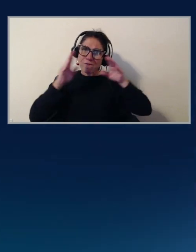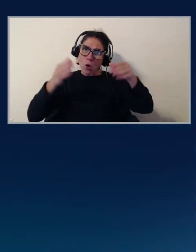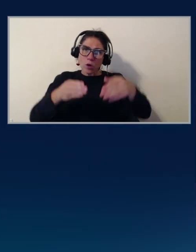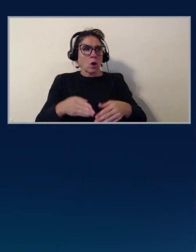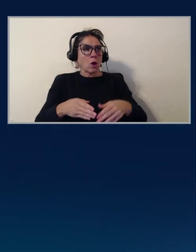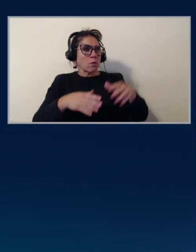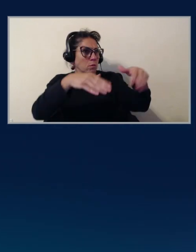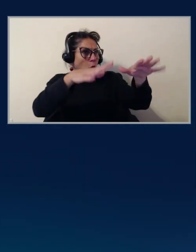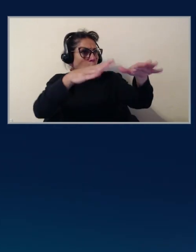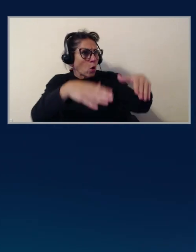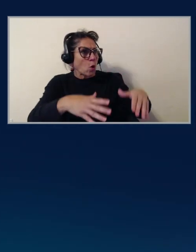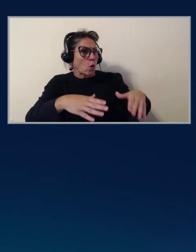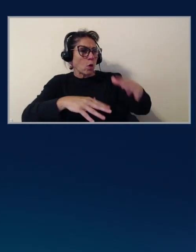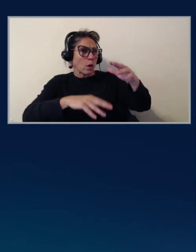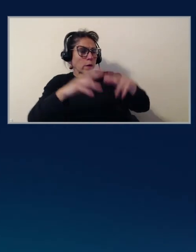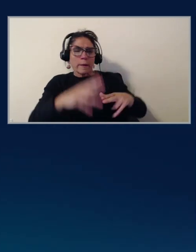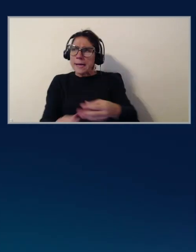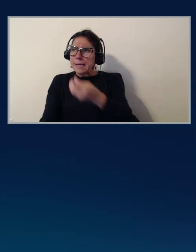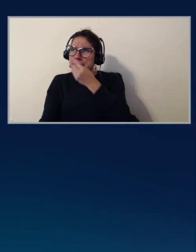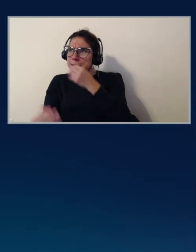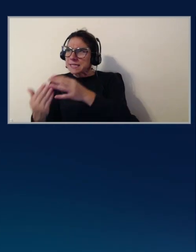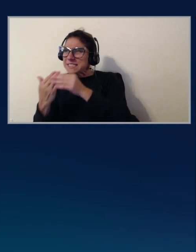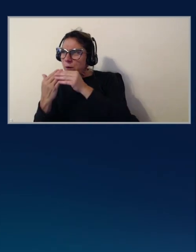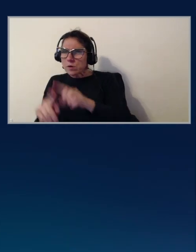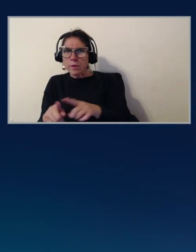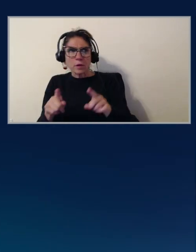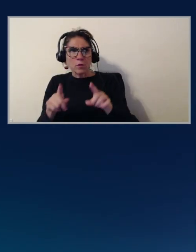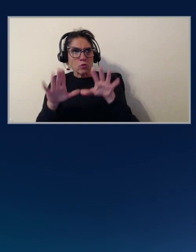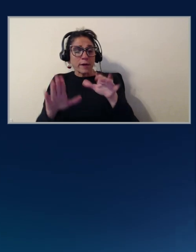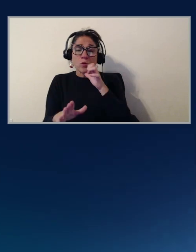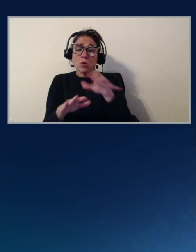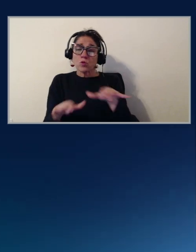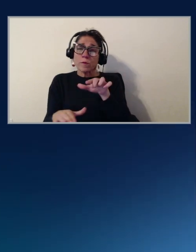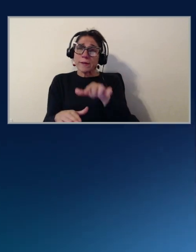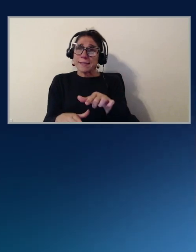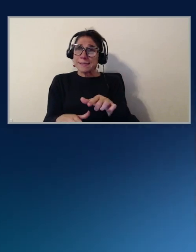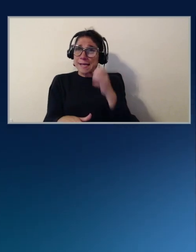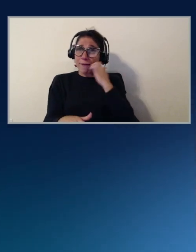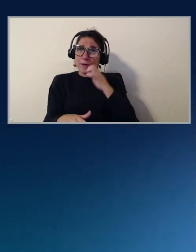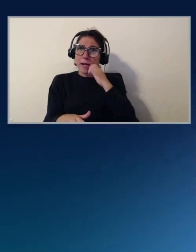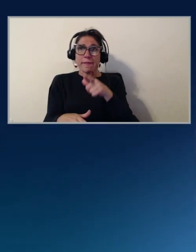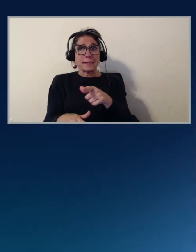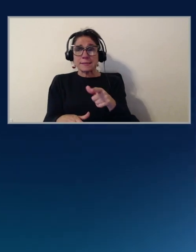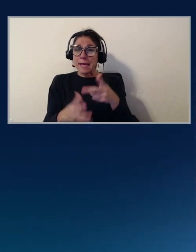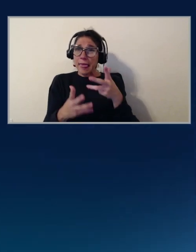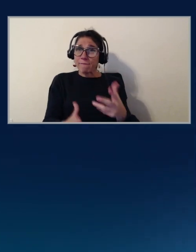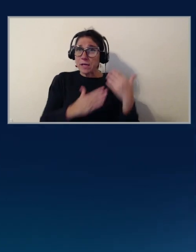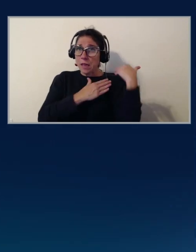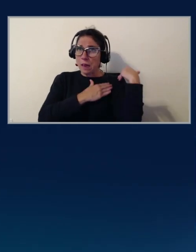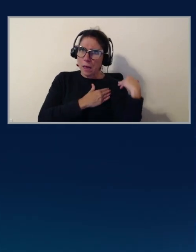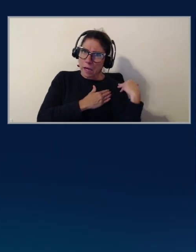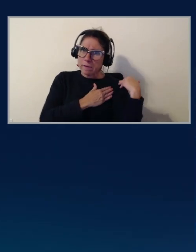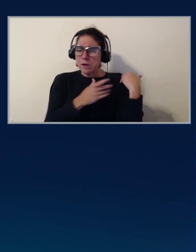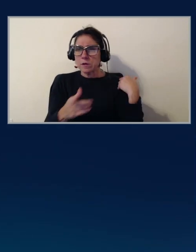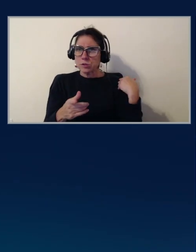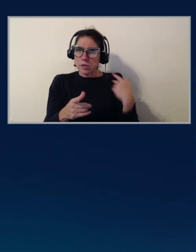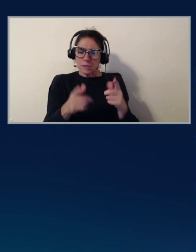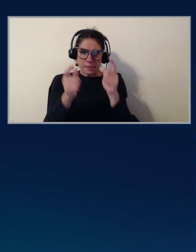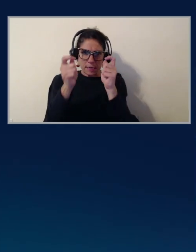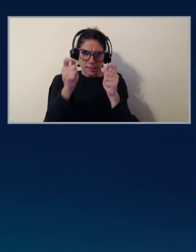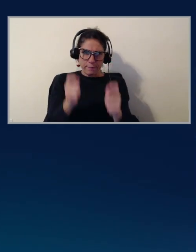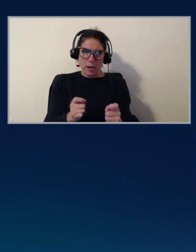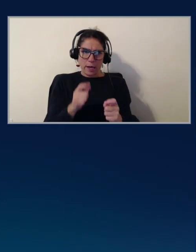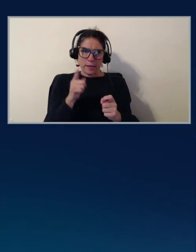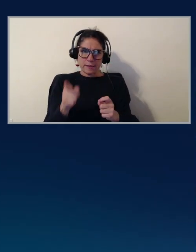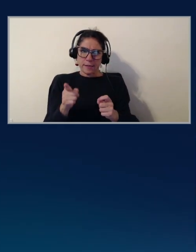run a CloudFormation, have a sandwich. Great, but if you don't do this every day, that's a lift. Hey, go customize these Terraform variables. That's a